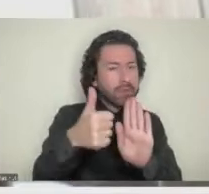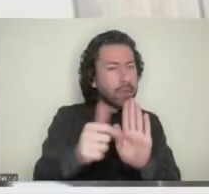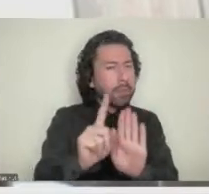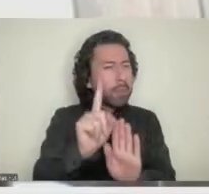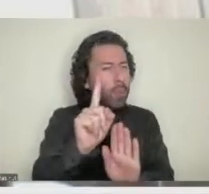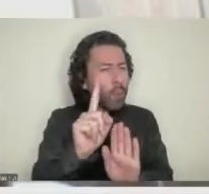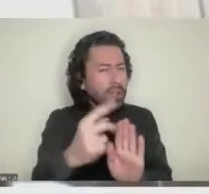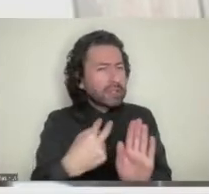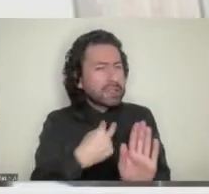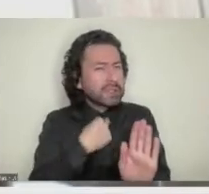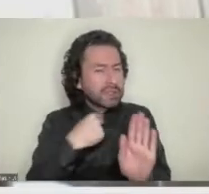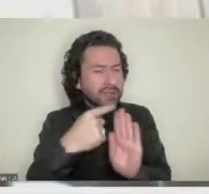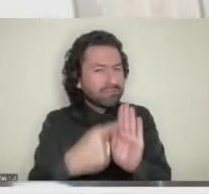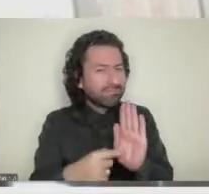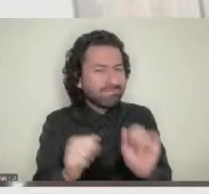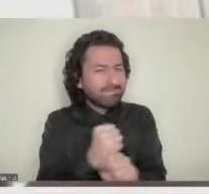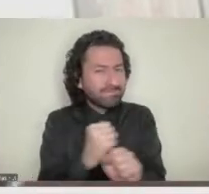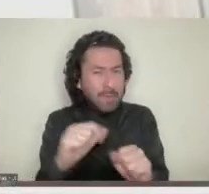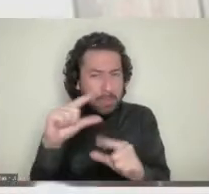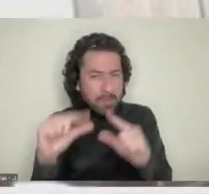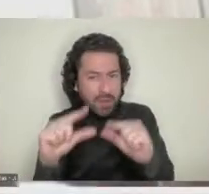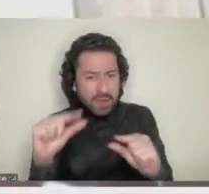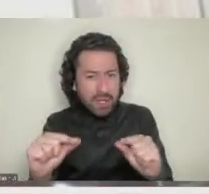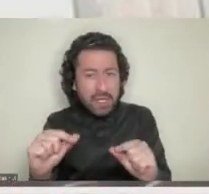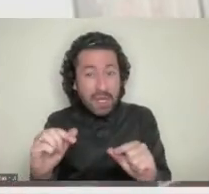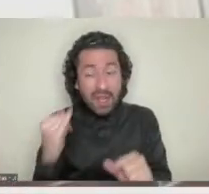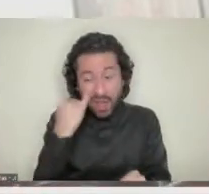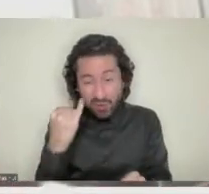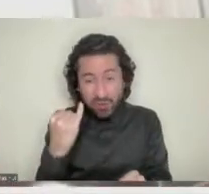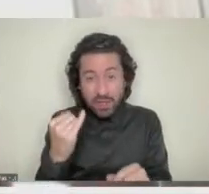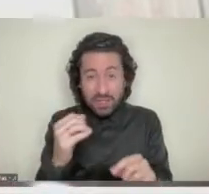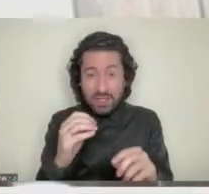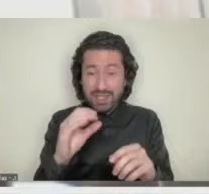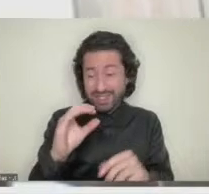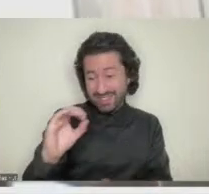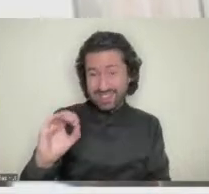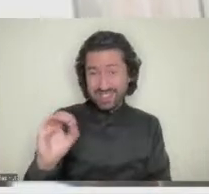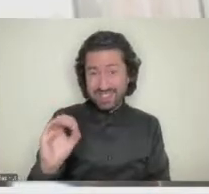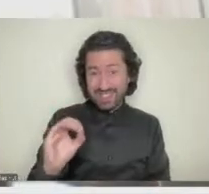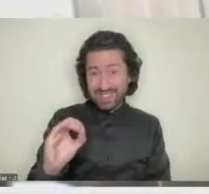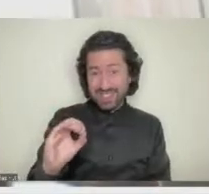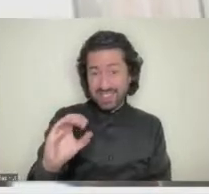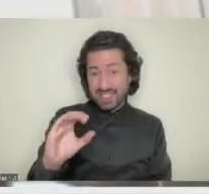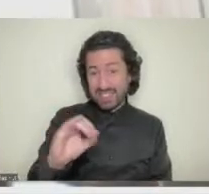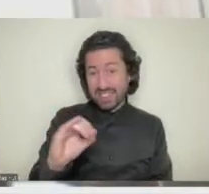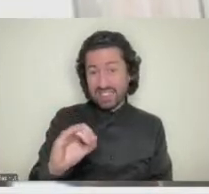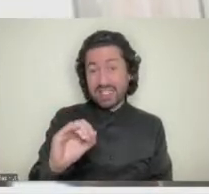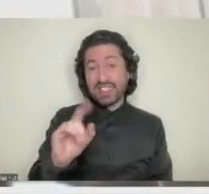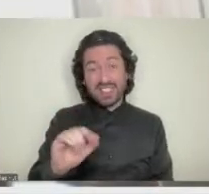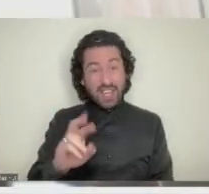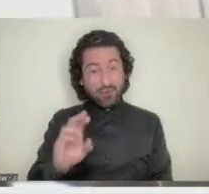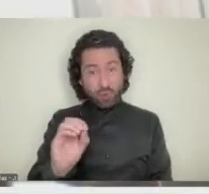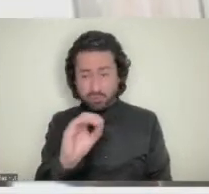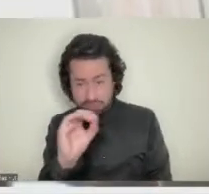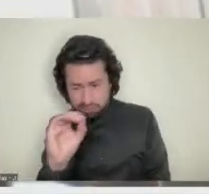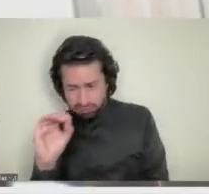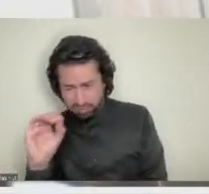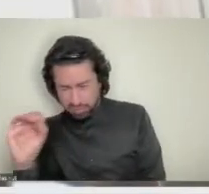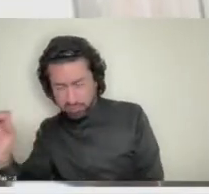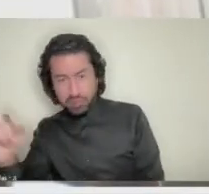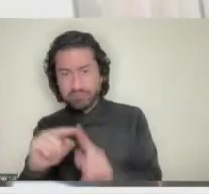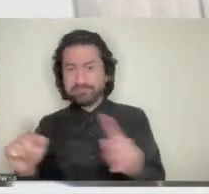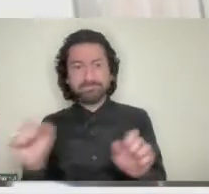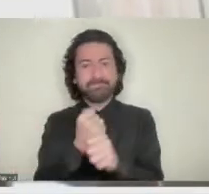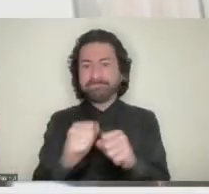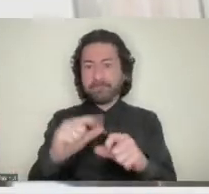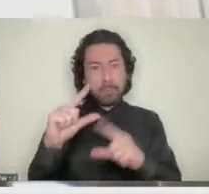it works. Yes, it does. But it has a problem to measure when there are too many zeros. That is, in the